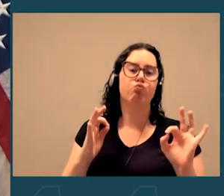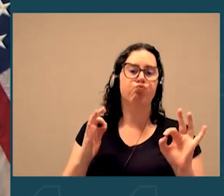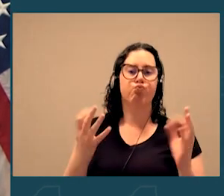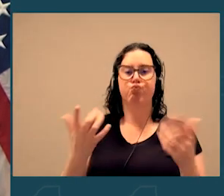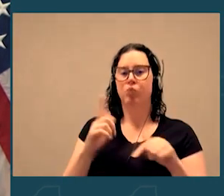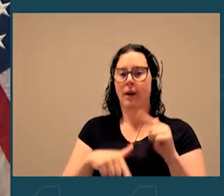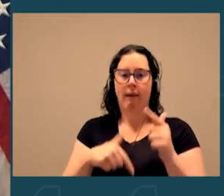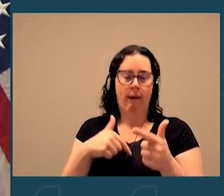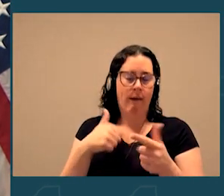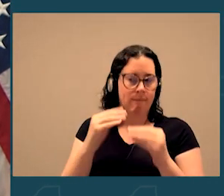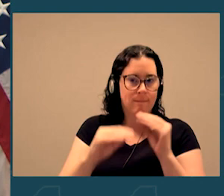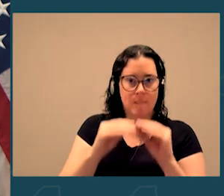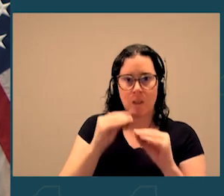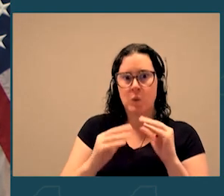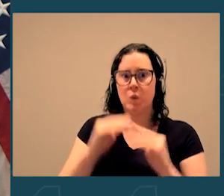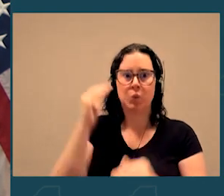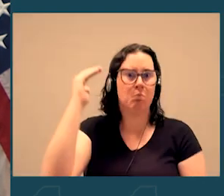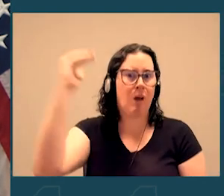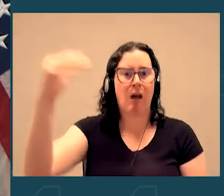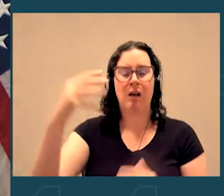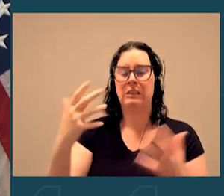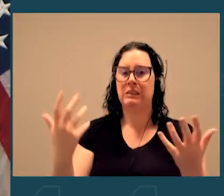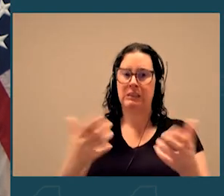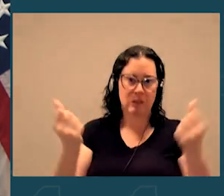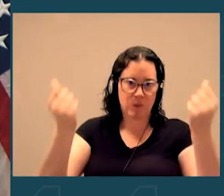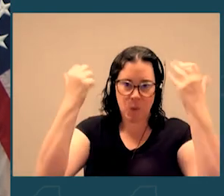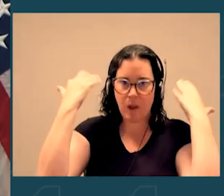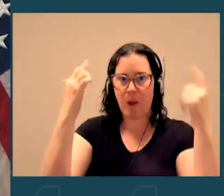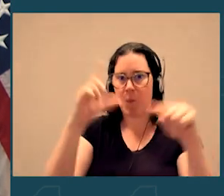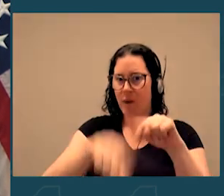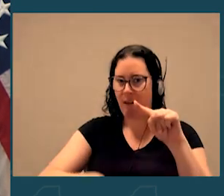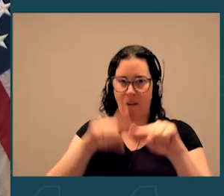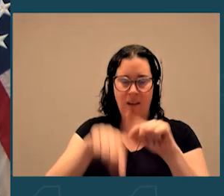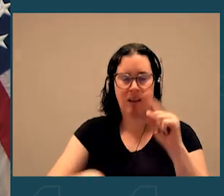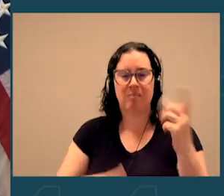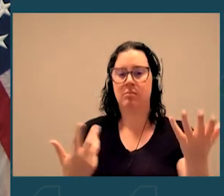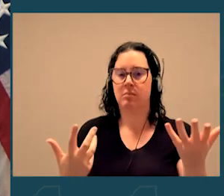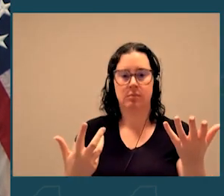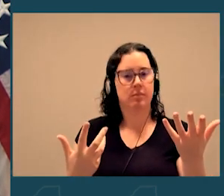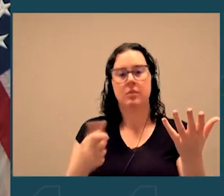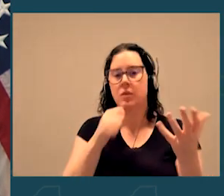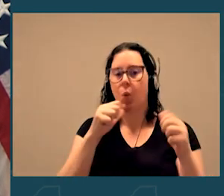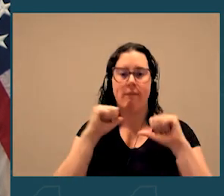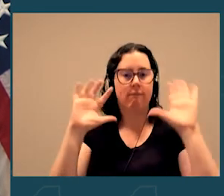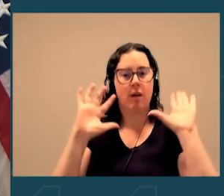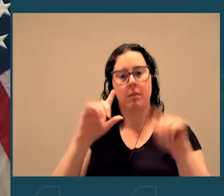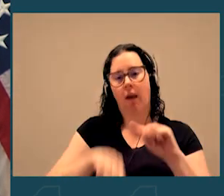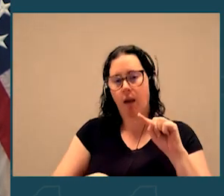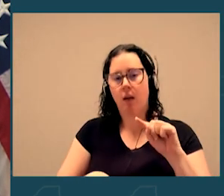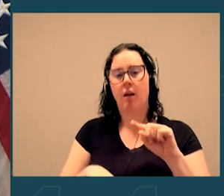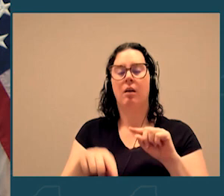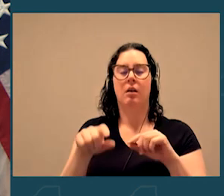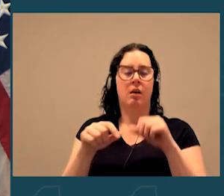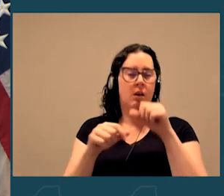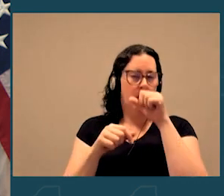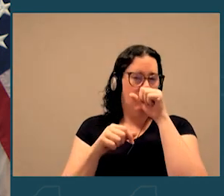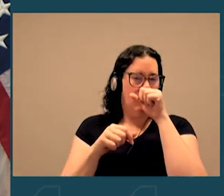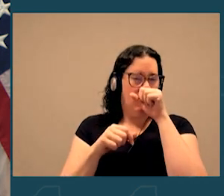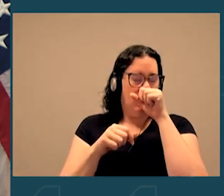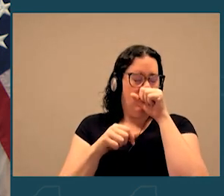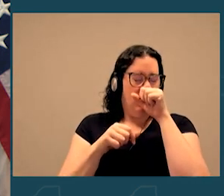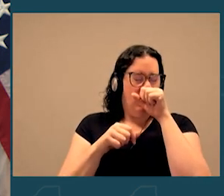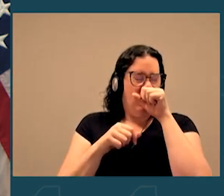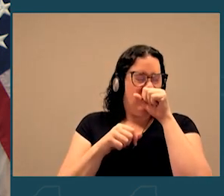too much. The scale is too big, it's too widespread. We don't give up. We lean harder into